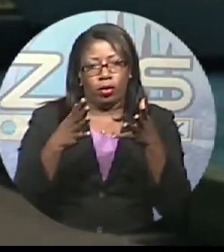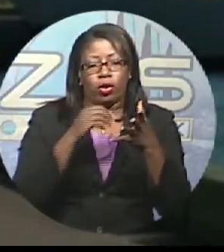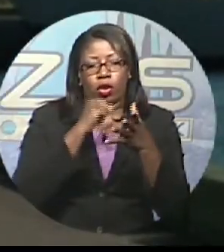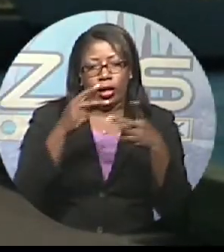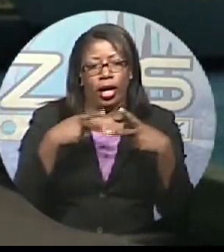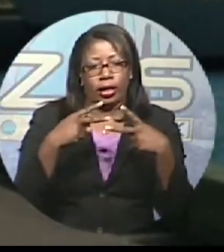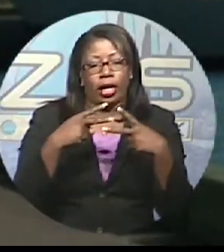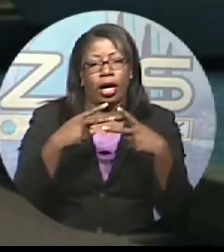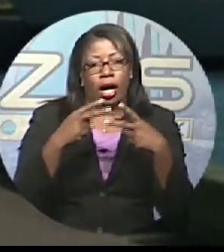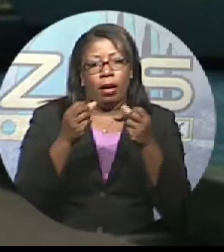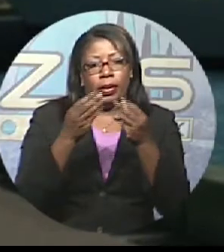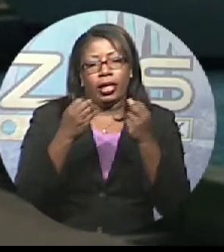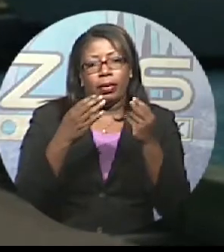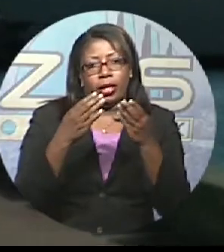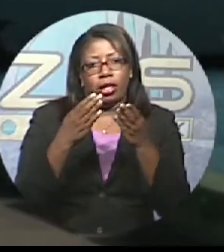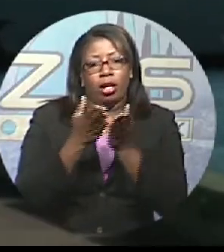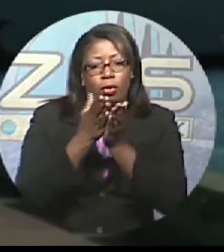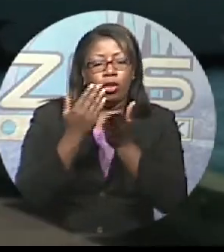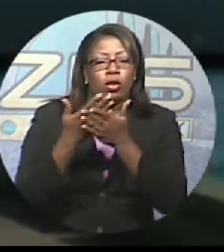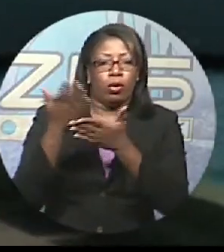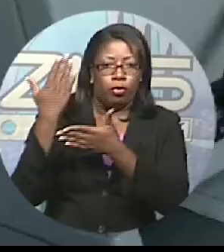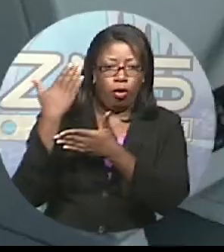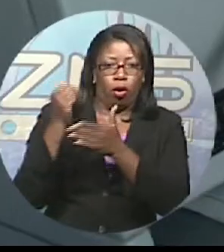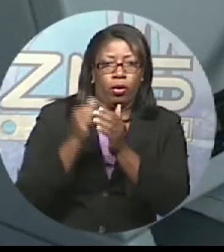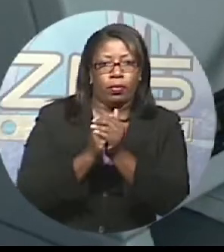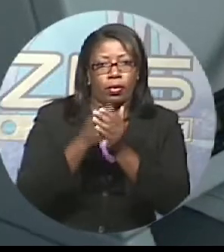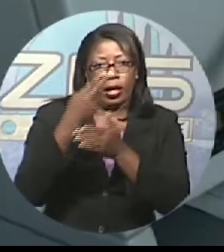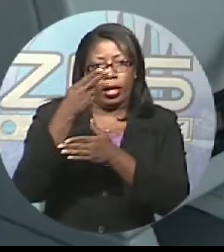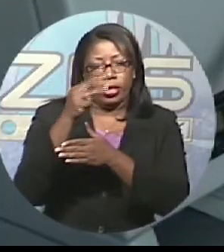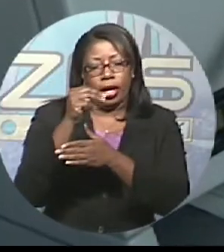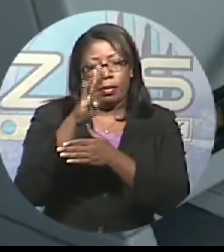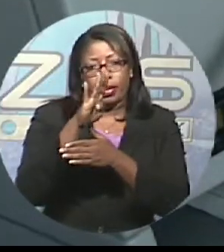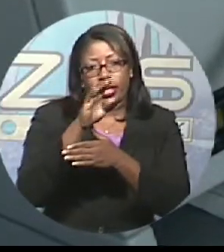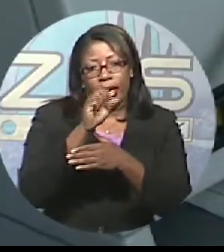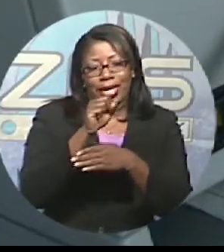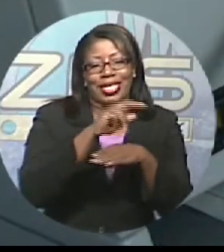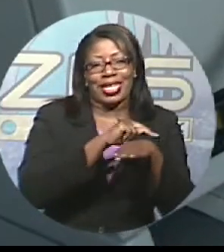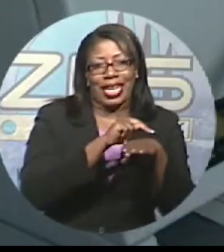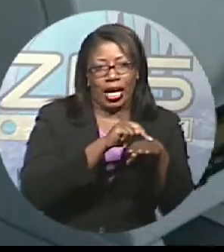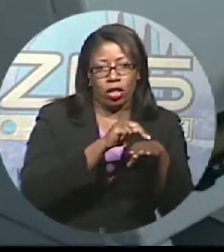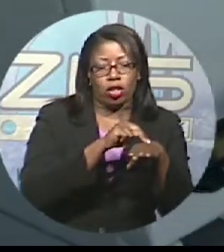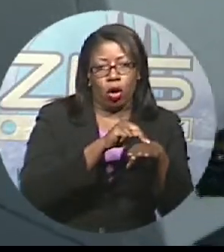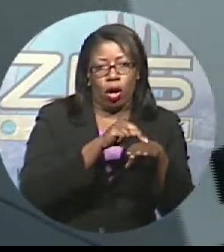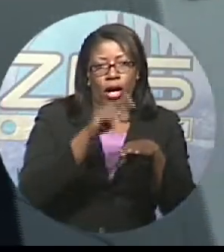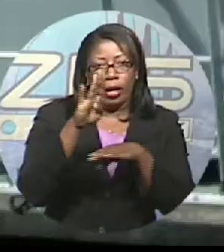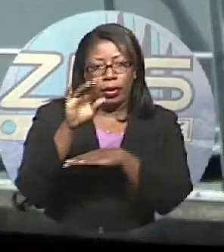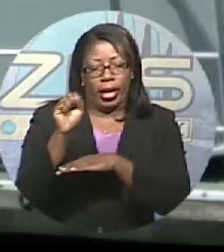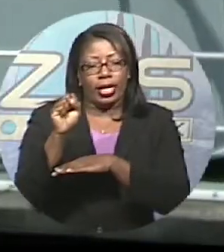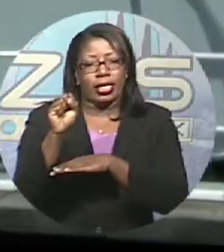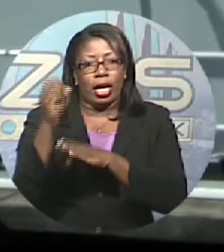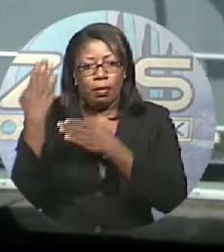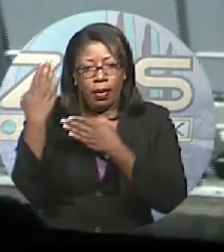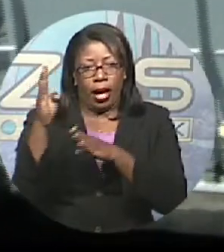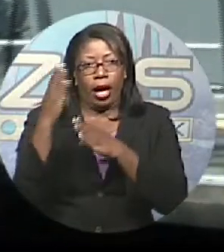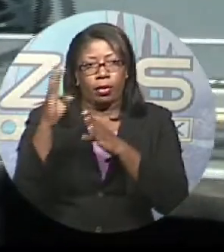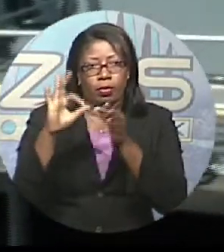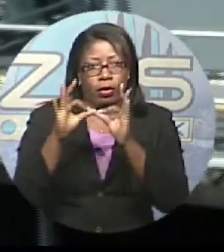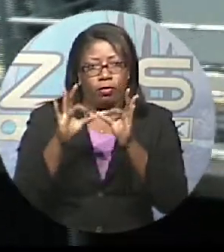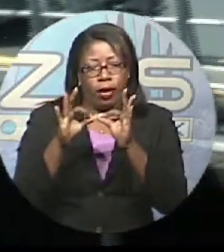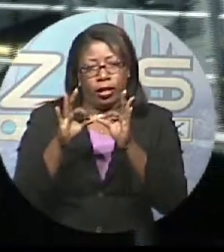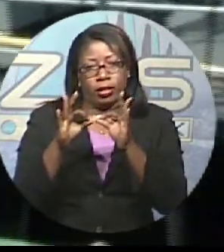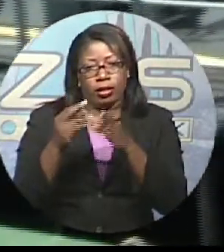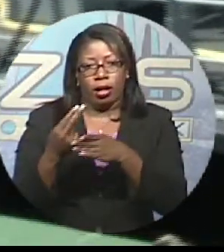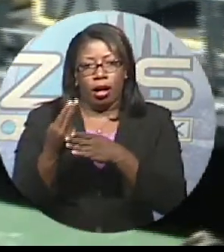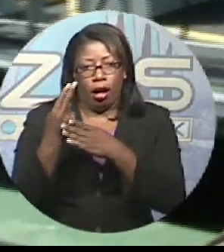confirmed 2 existing Defense Force vessels, the HMBS Nassau and the HMBS Bahamas, will be refurbished with their